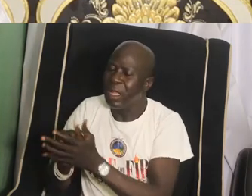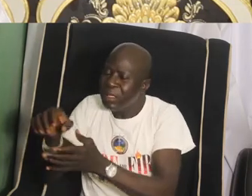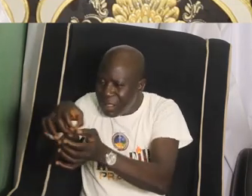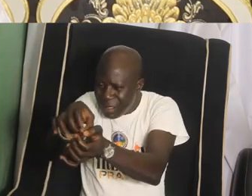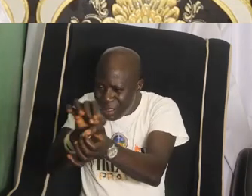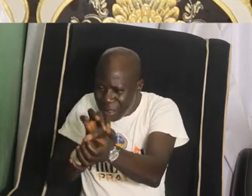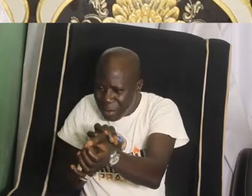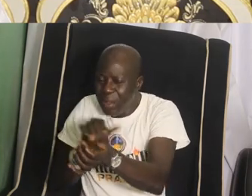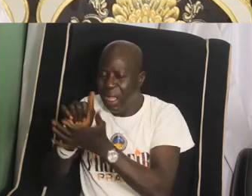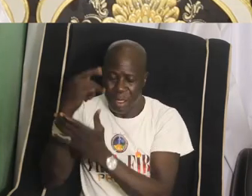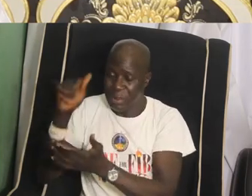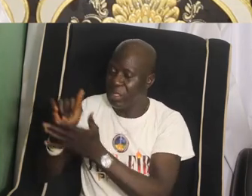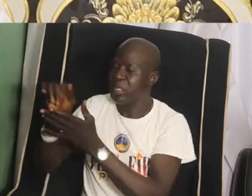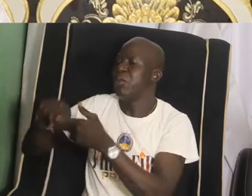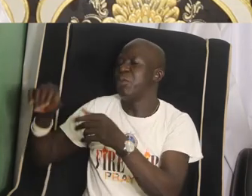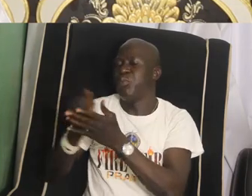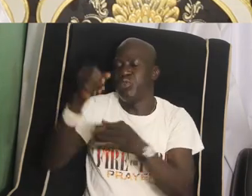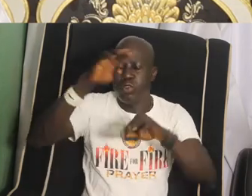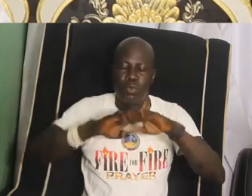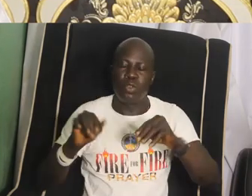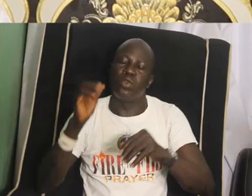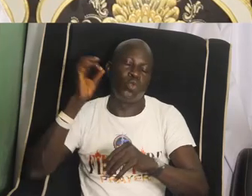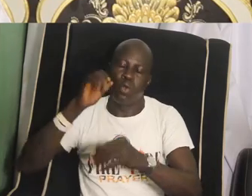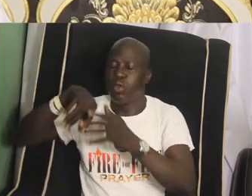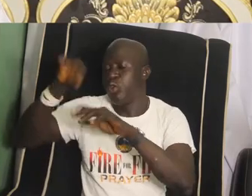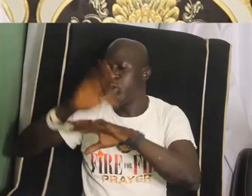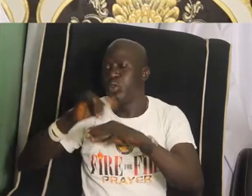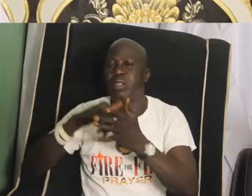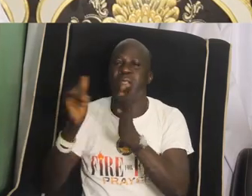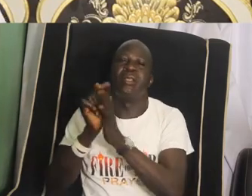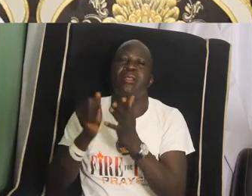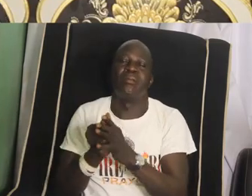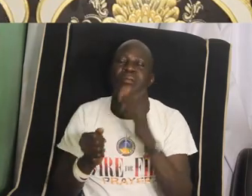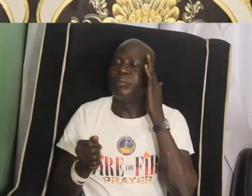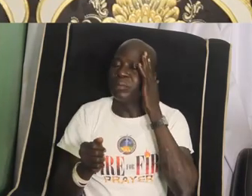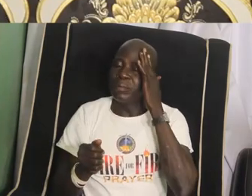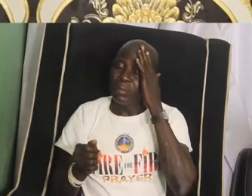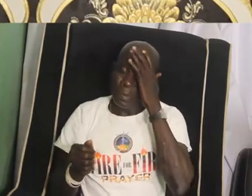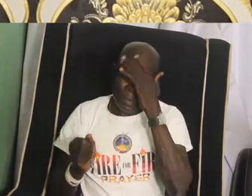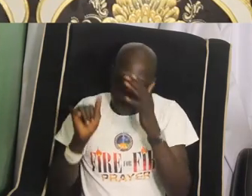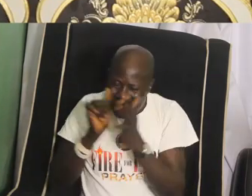the plaster and left with cutting wound on the wound on her leg as she wakes up.